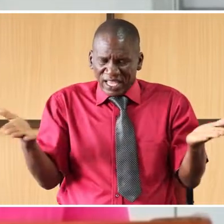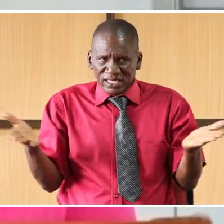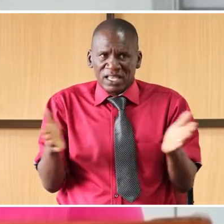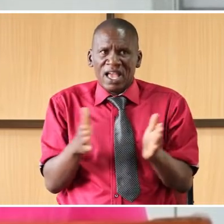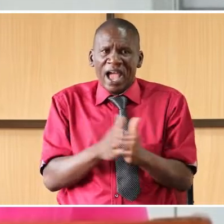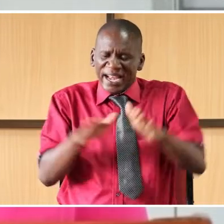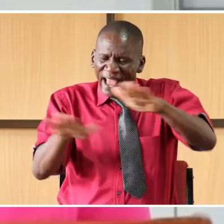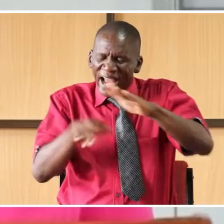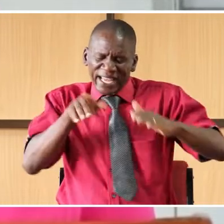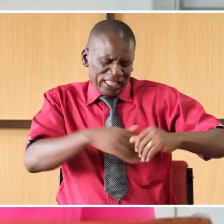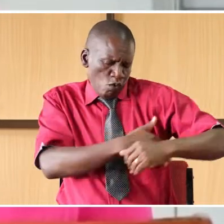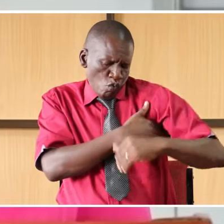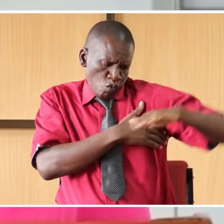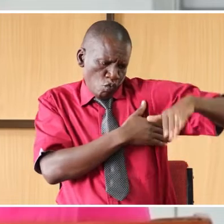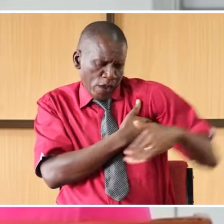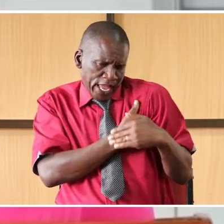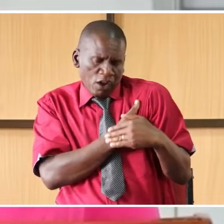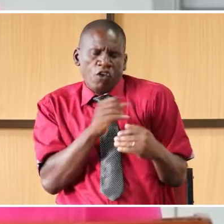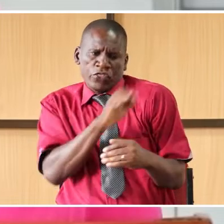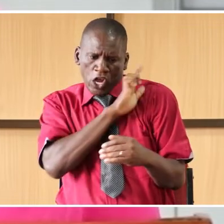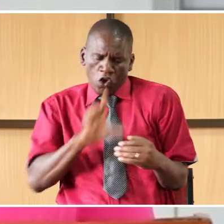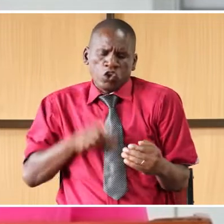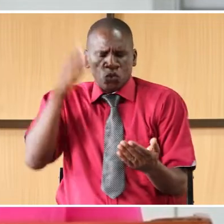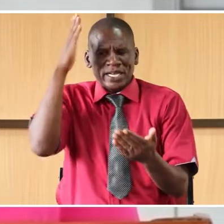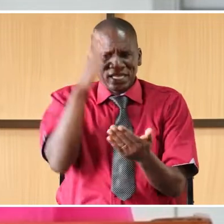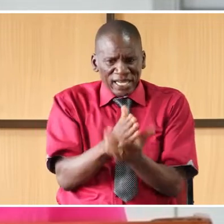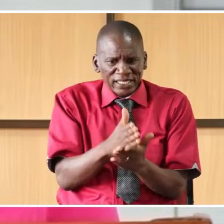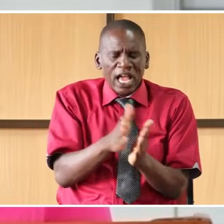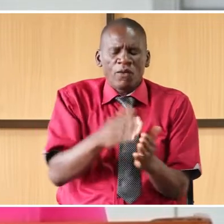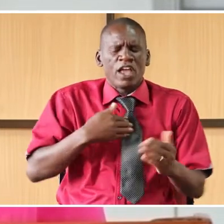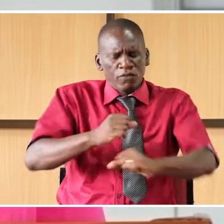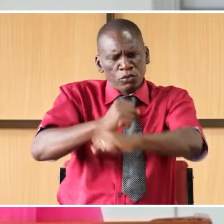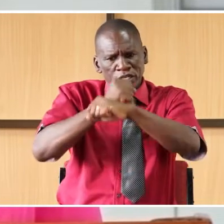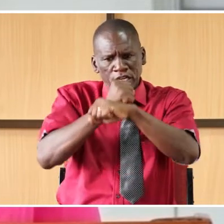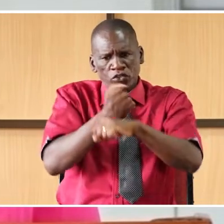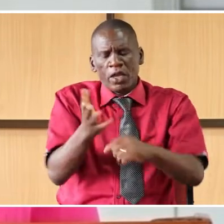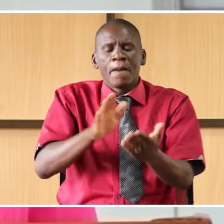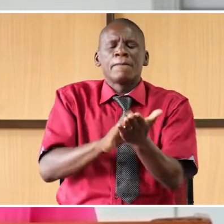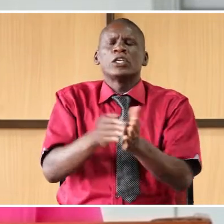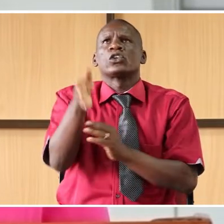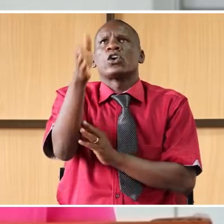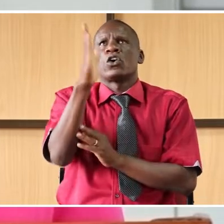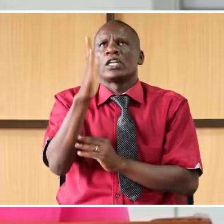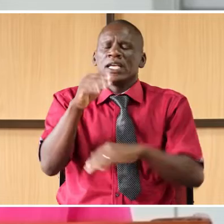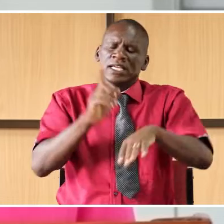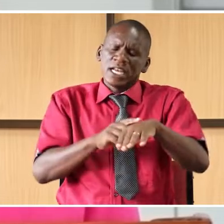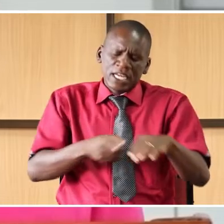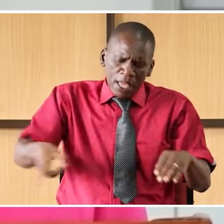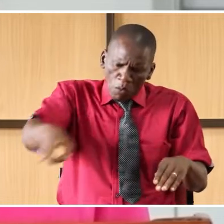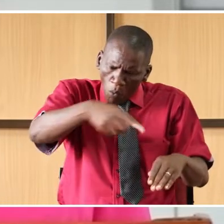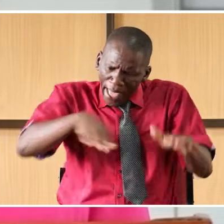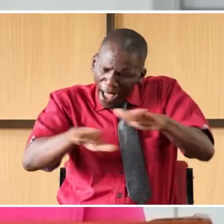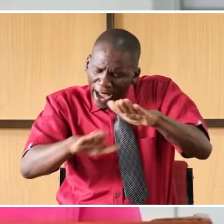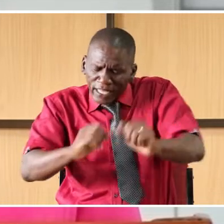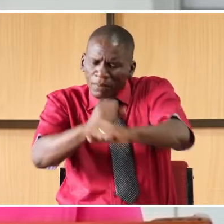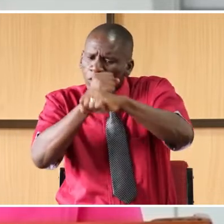and under his wings shall you trust and find refuge. Praise God. When we are under